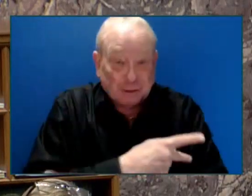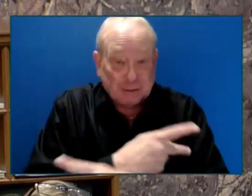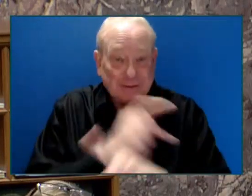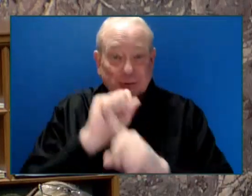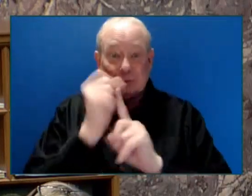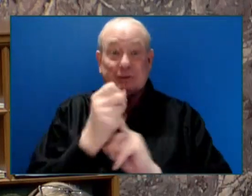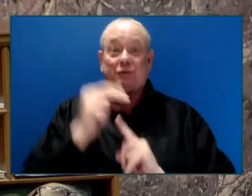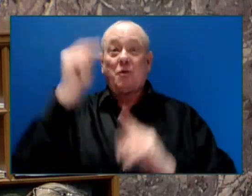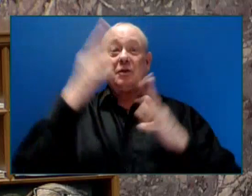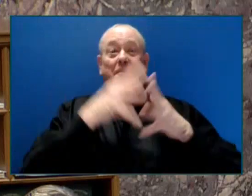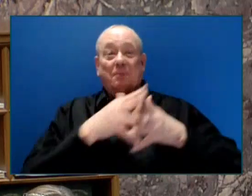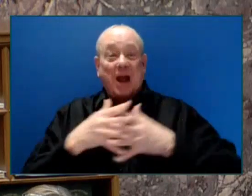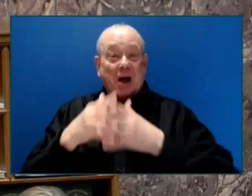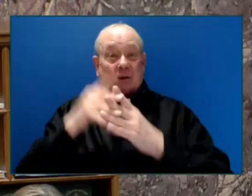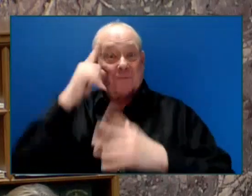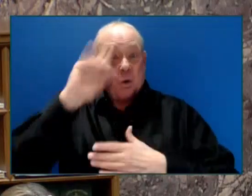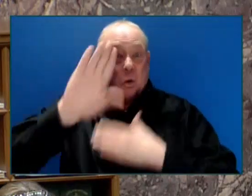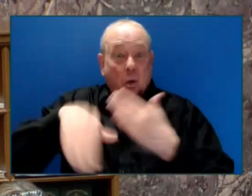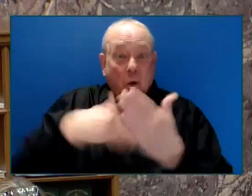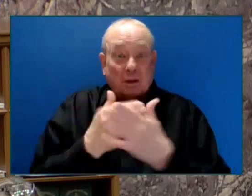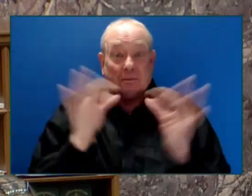rents.